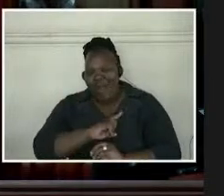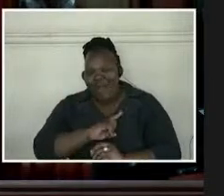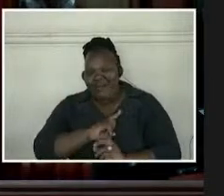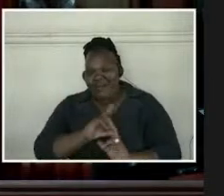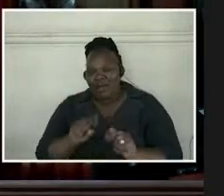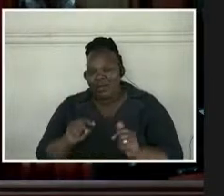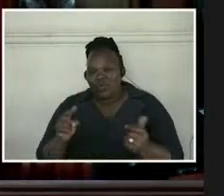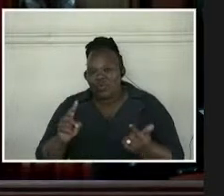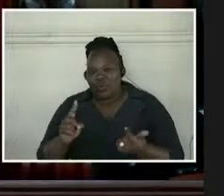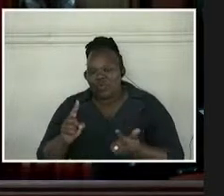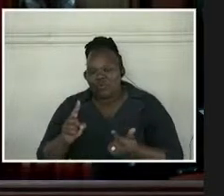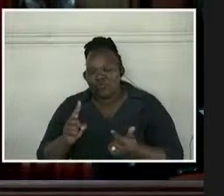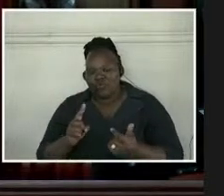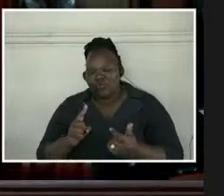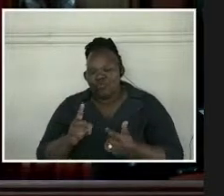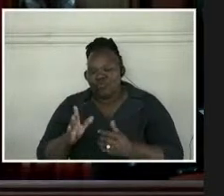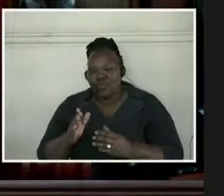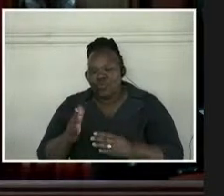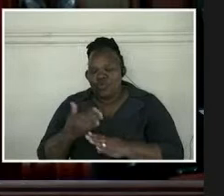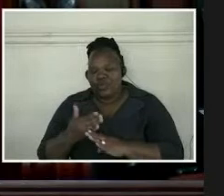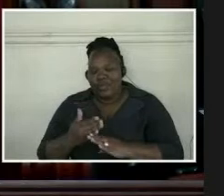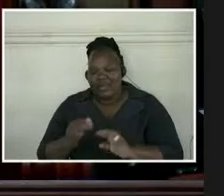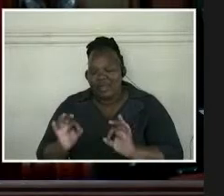broadcasting of proceedings